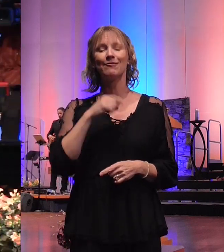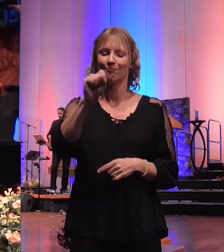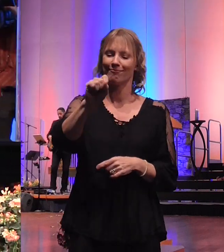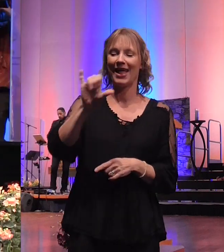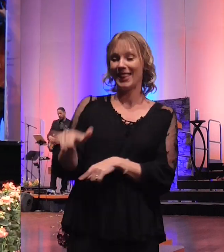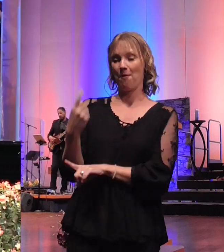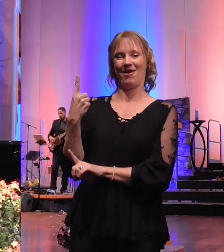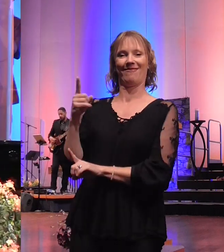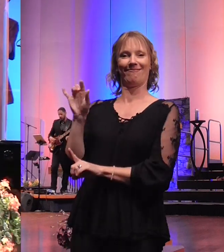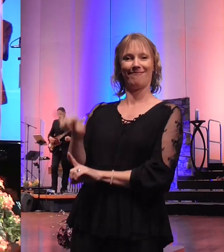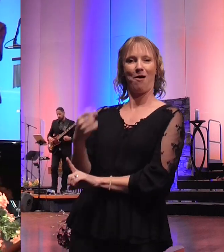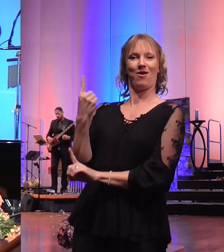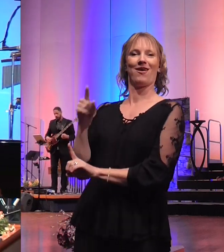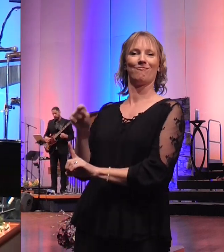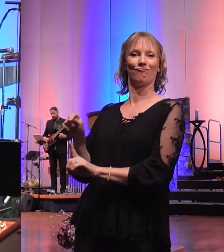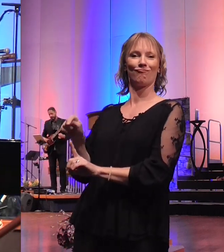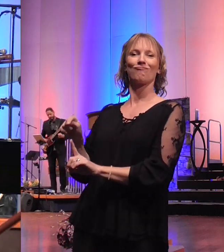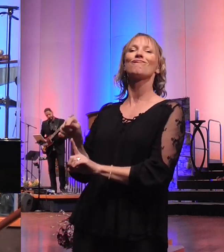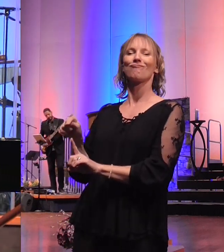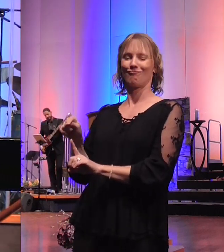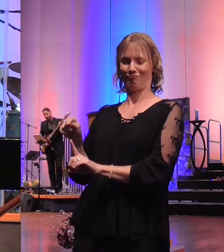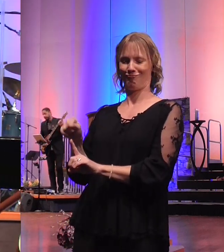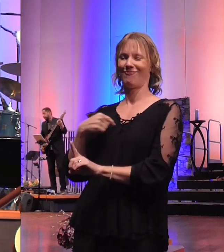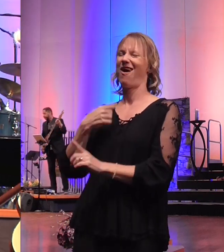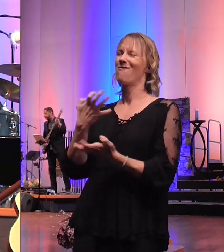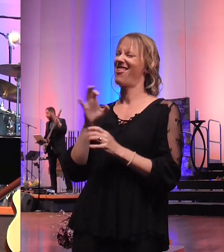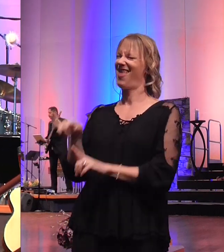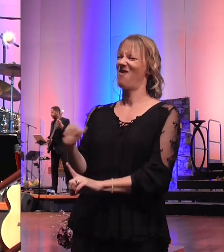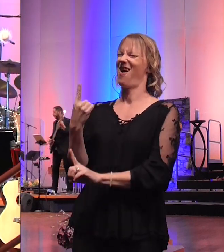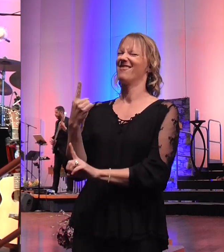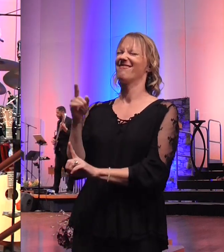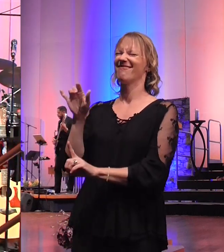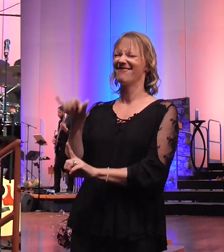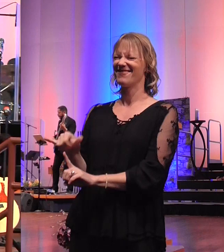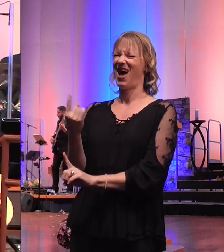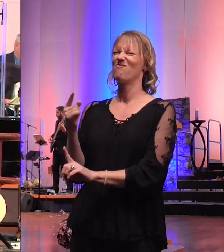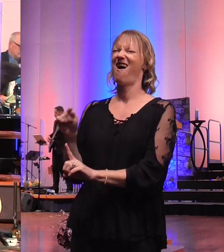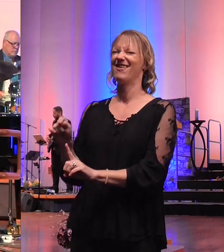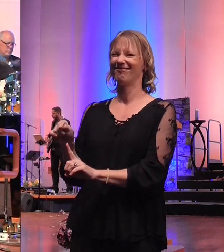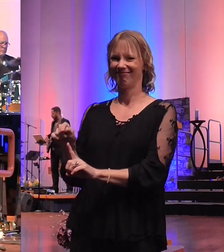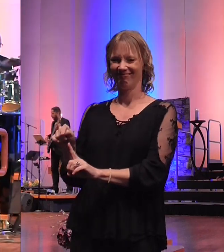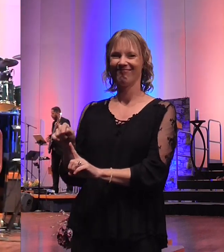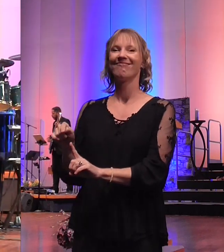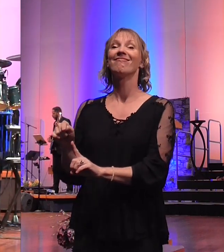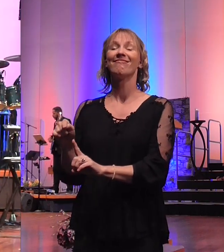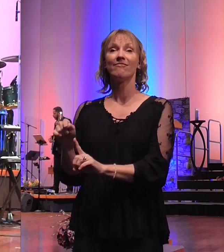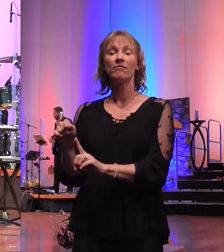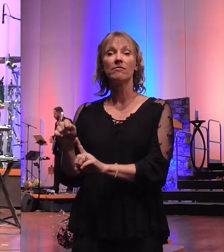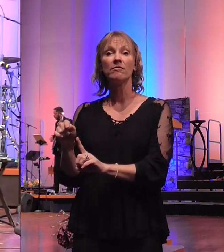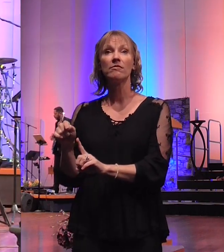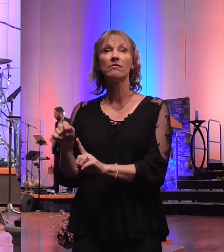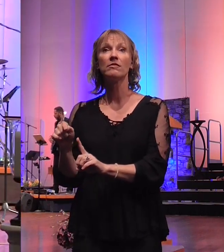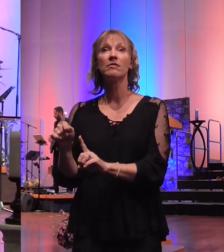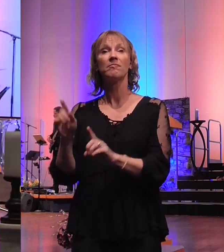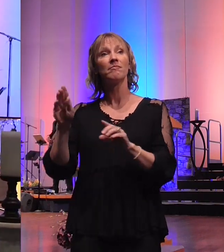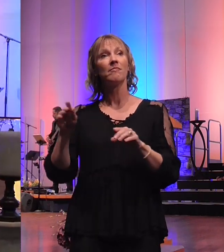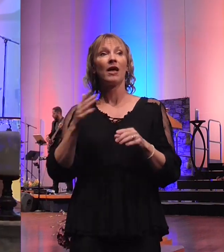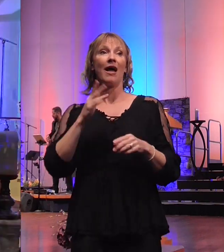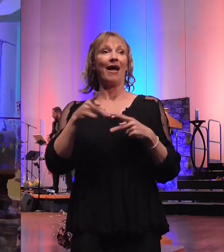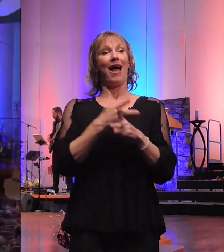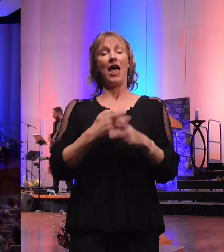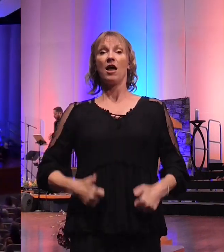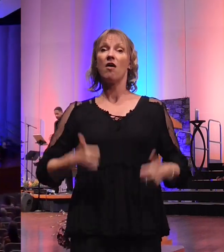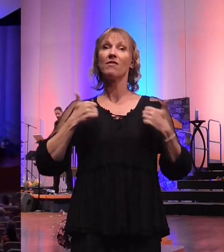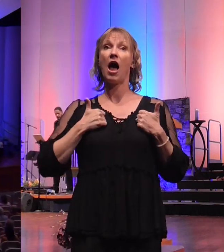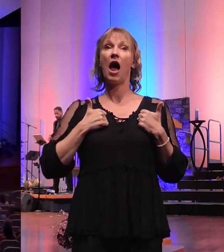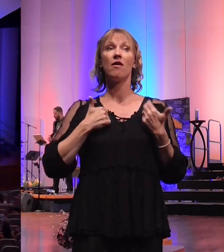Yeah, that one. I want that one. Oh, give me the kind of life